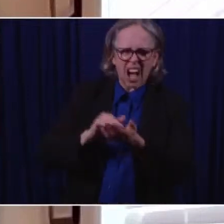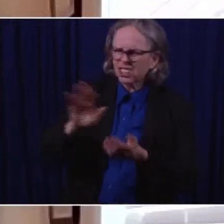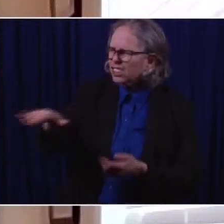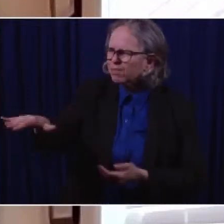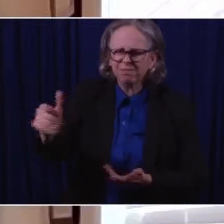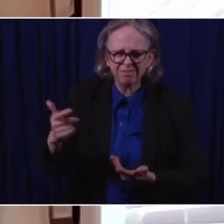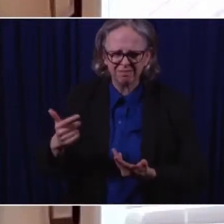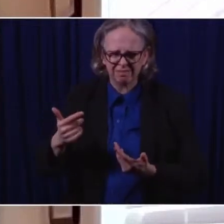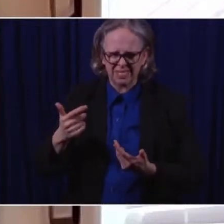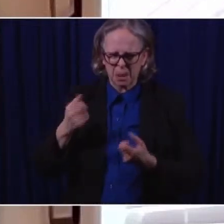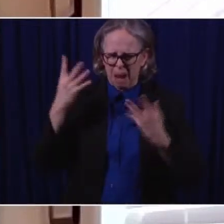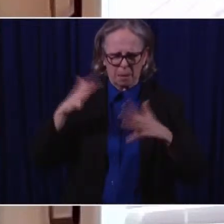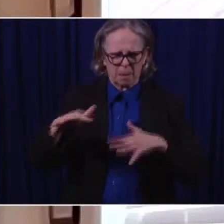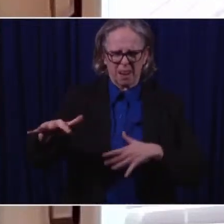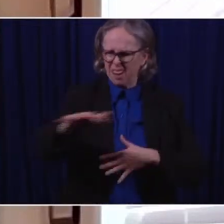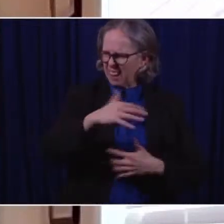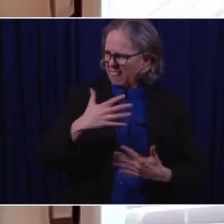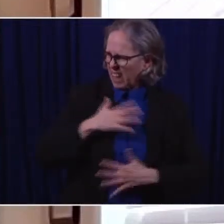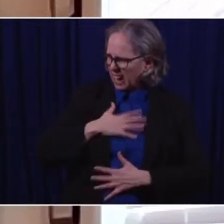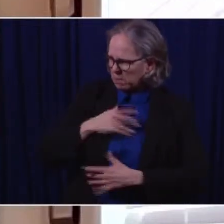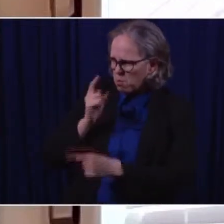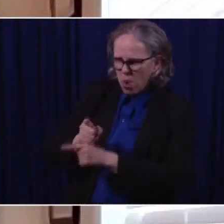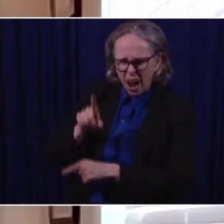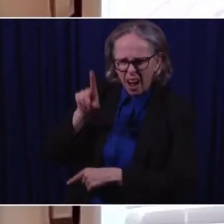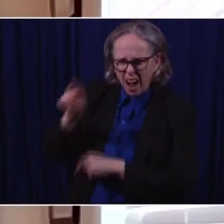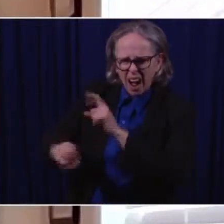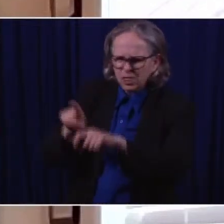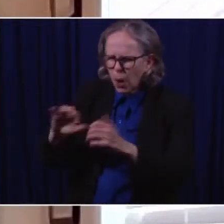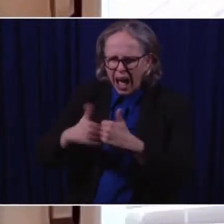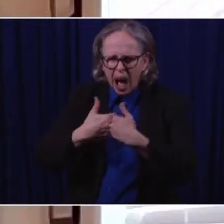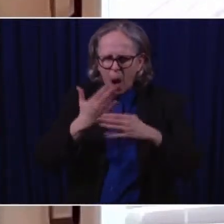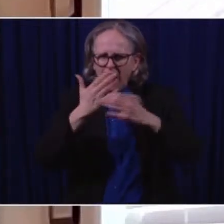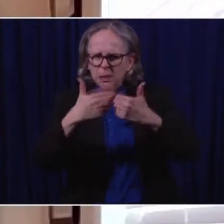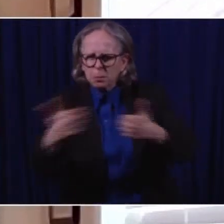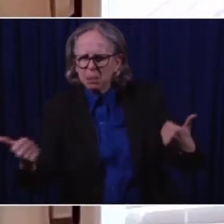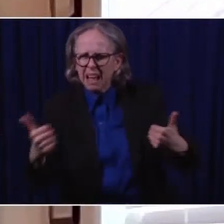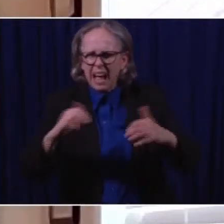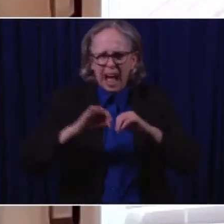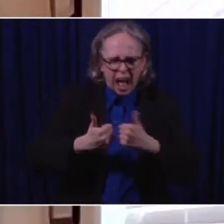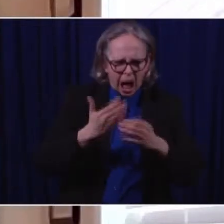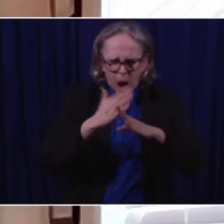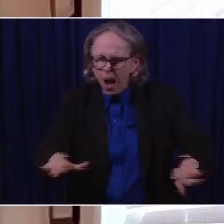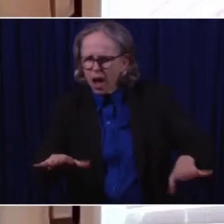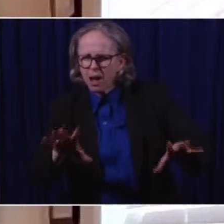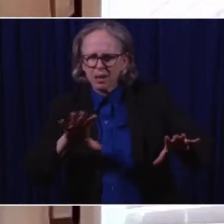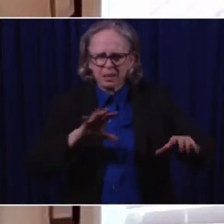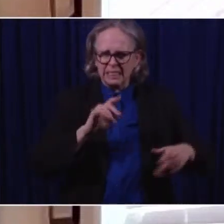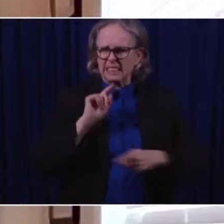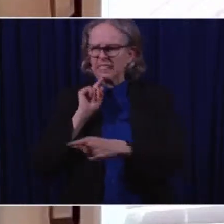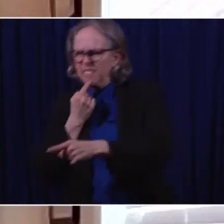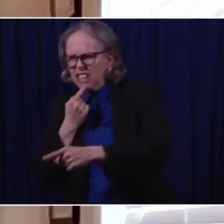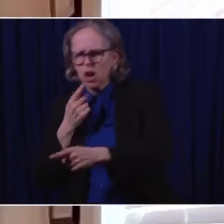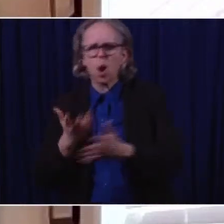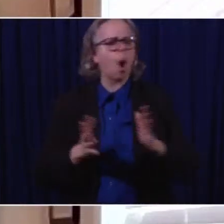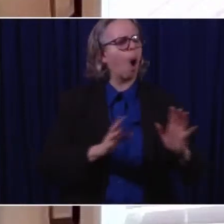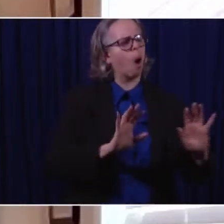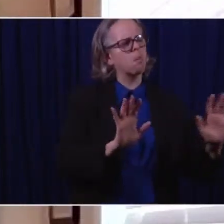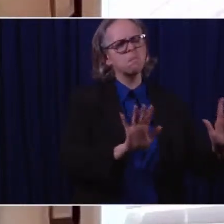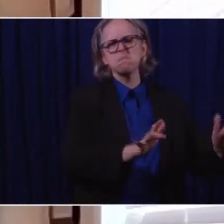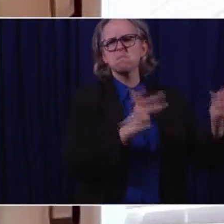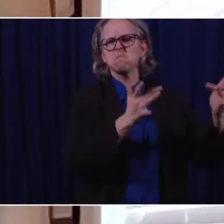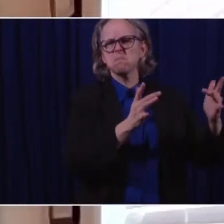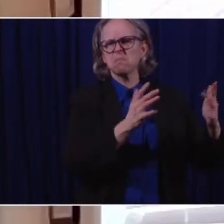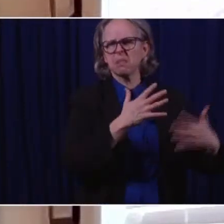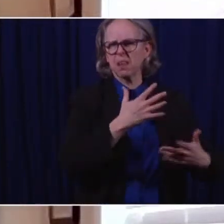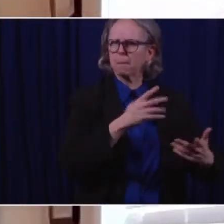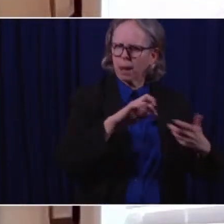consensus that probably one of the best measures, one of the best ways of identifying those with that most